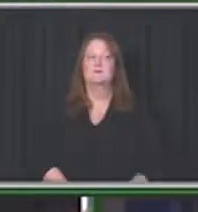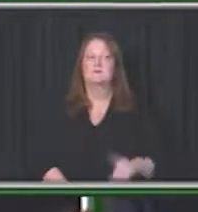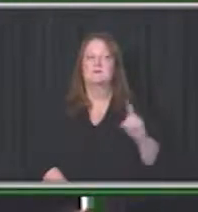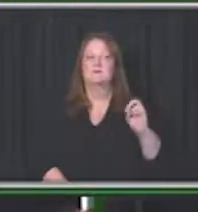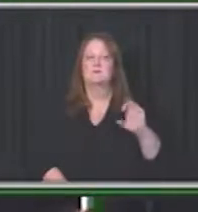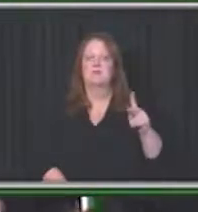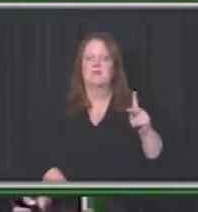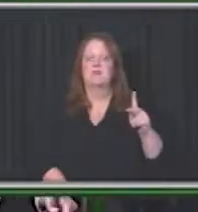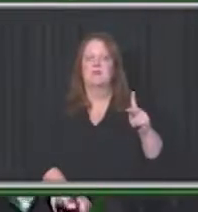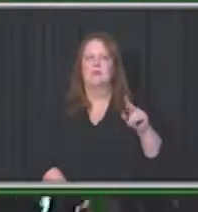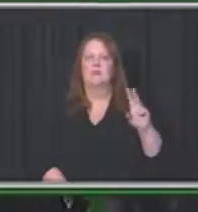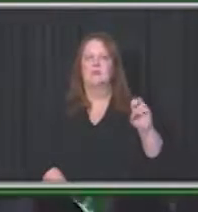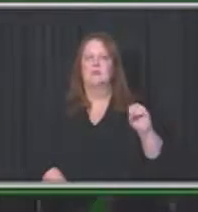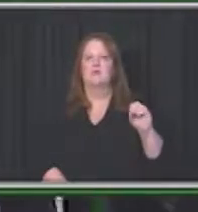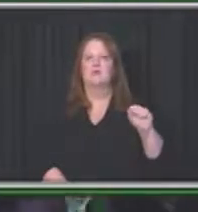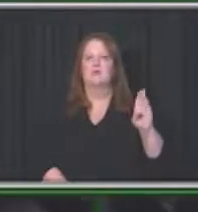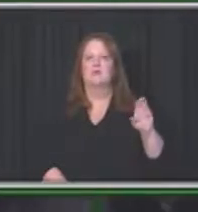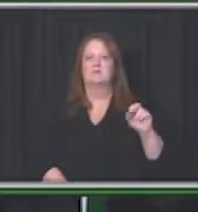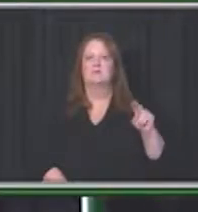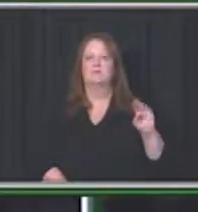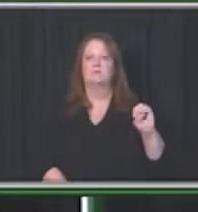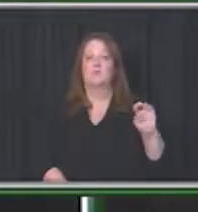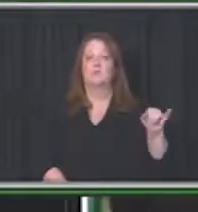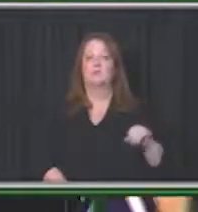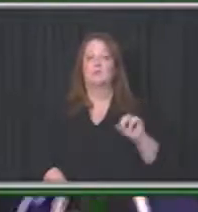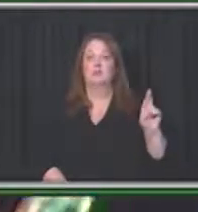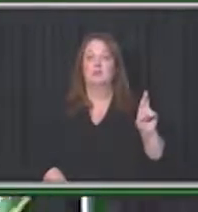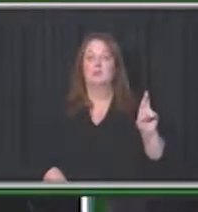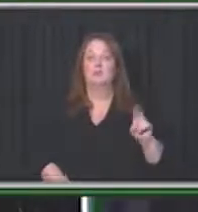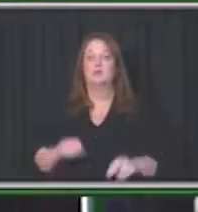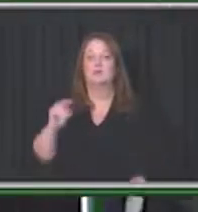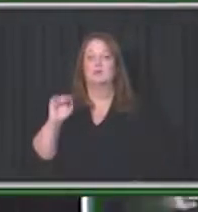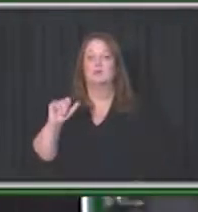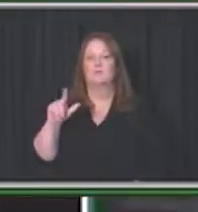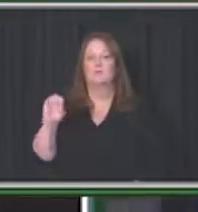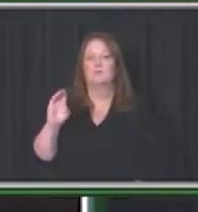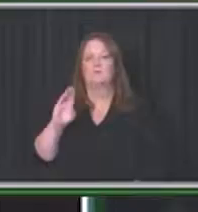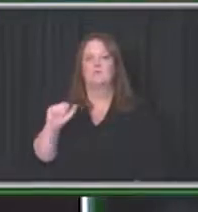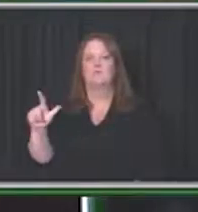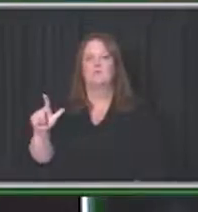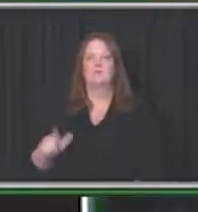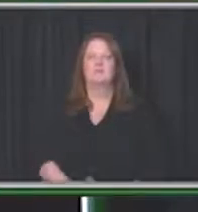Derek Osborne Jr. Nicole Ball.